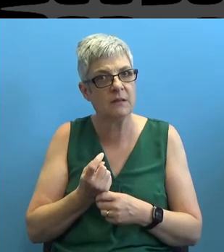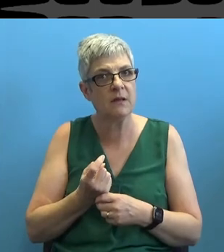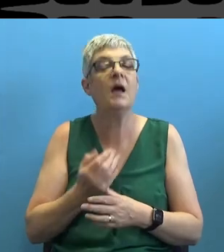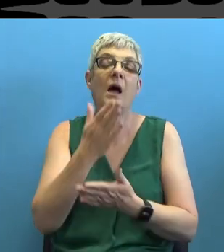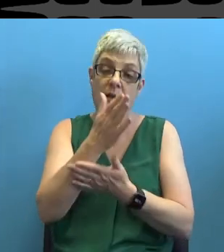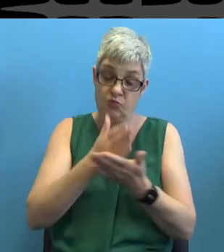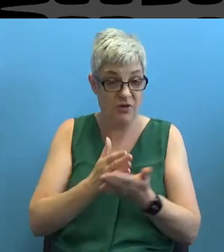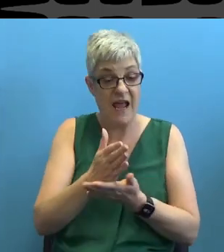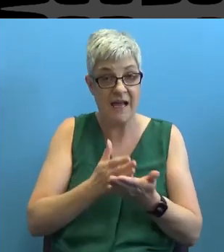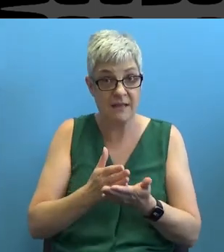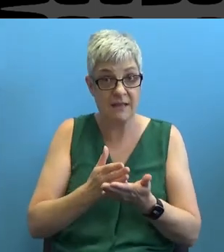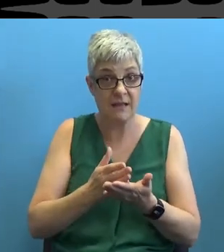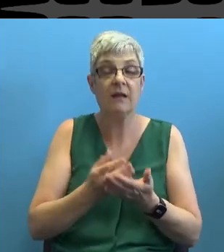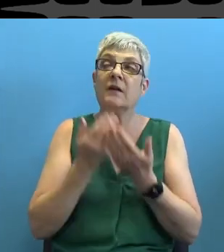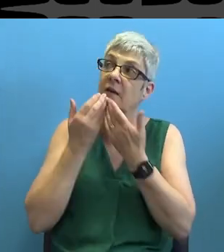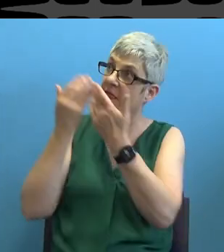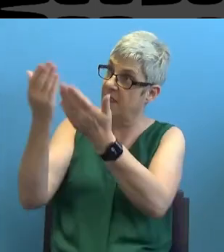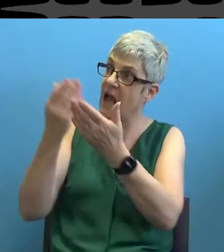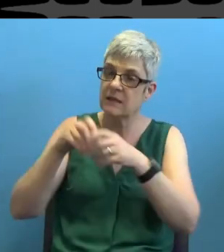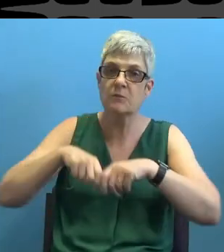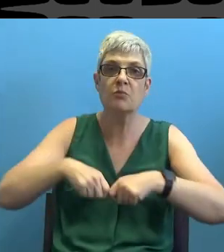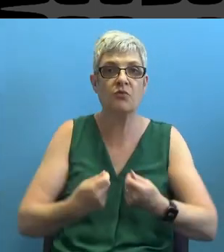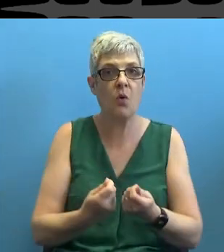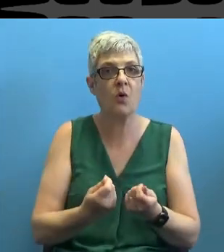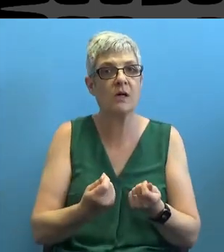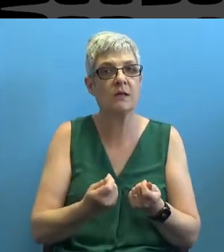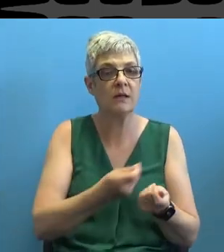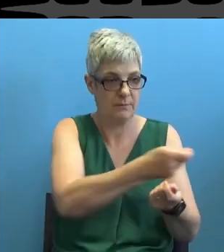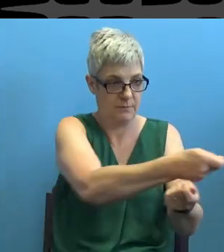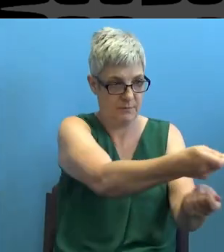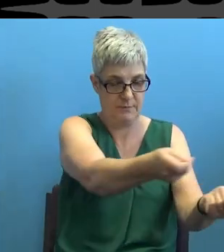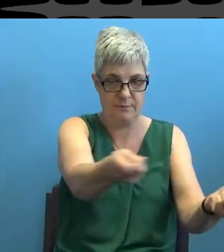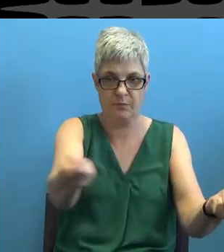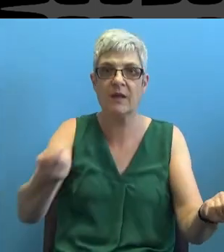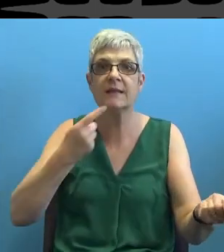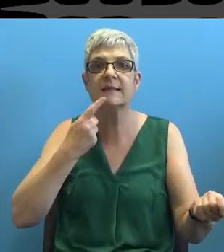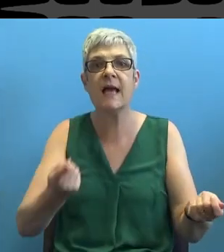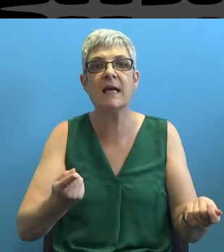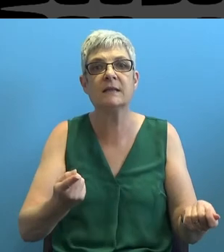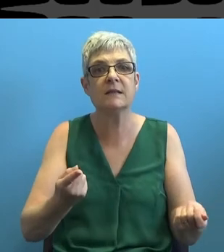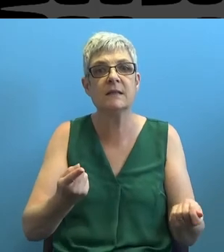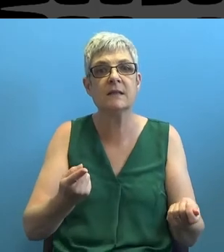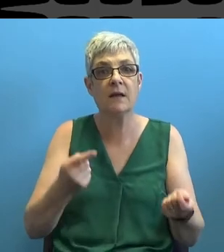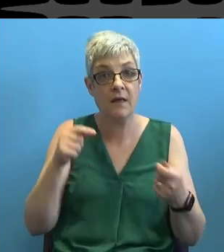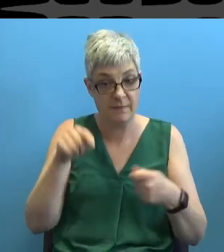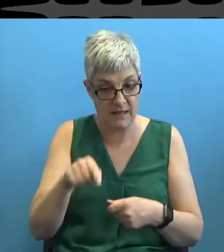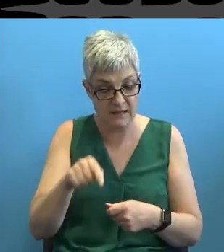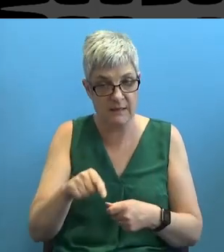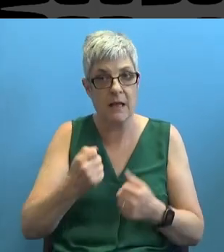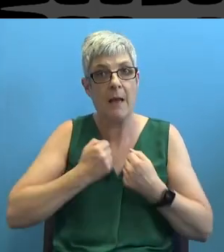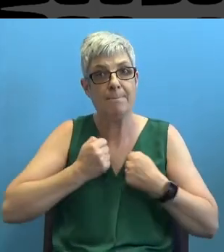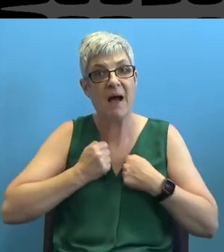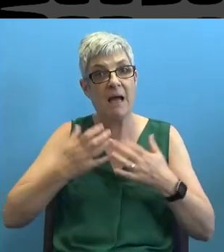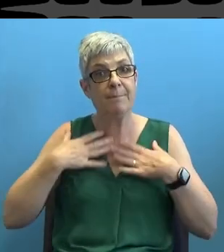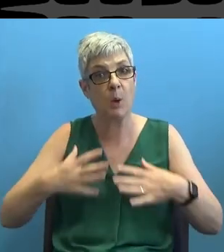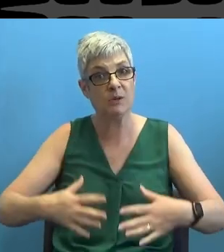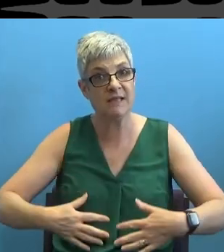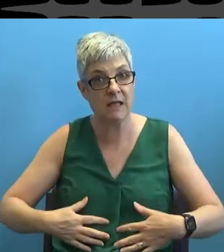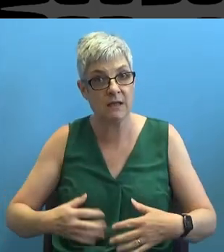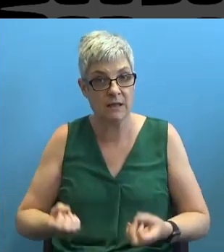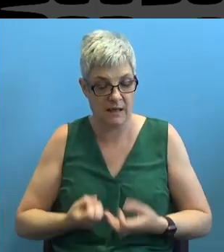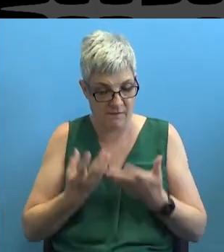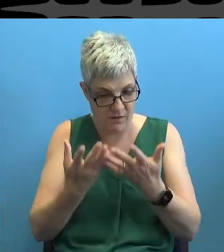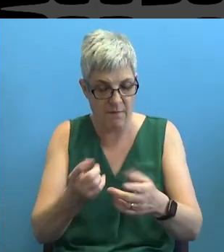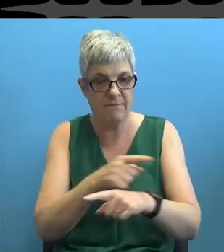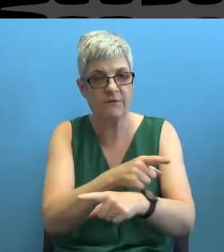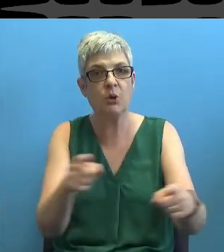took bread, gave thanks and broke it, and gave it to them, saying, This is my body